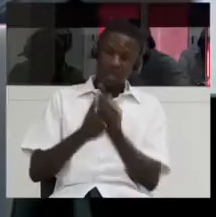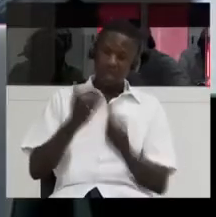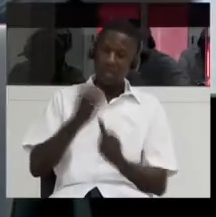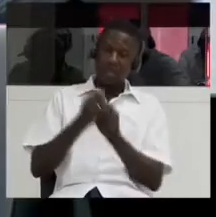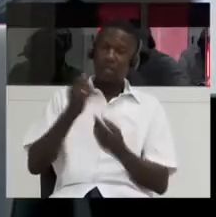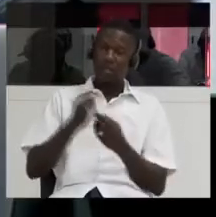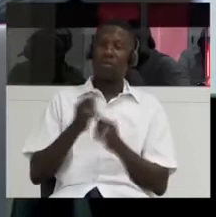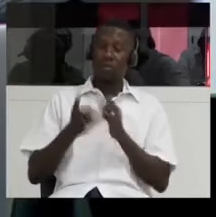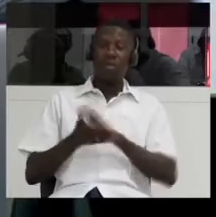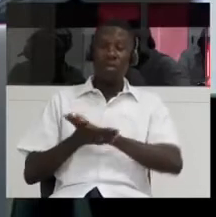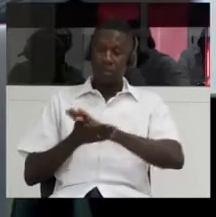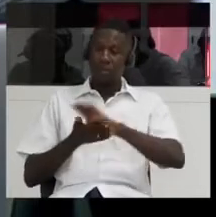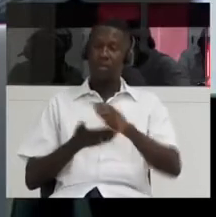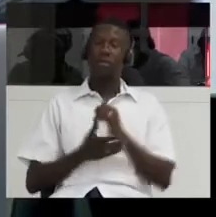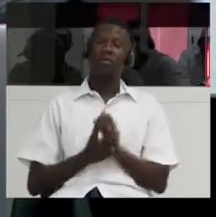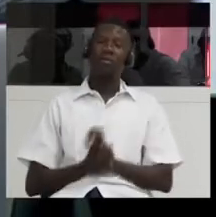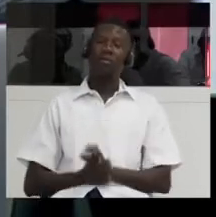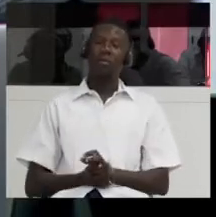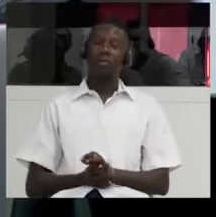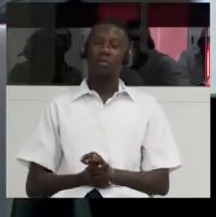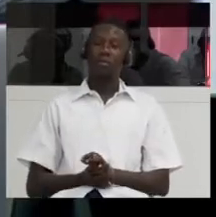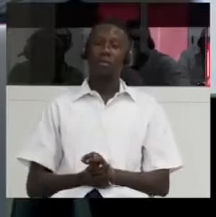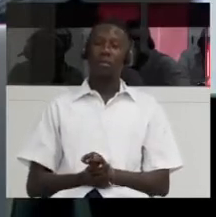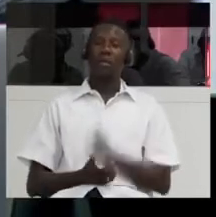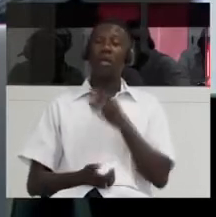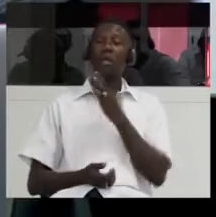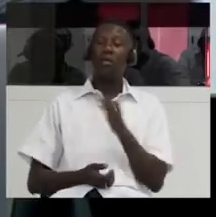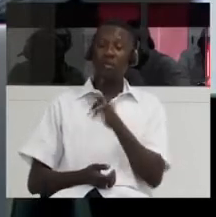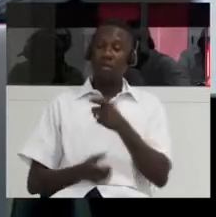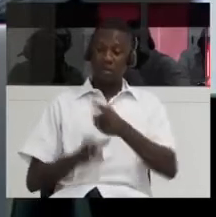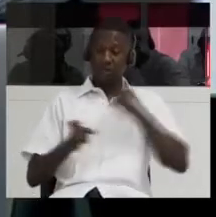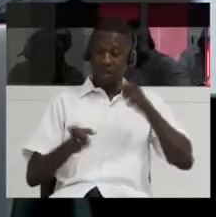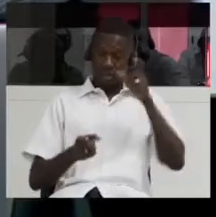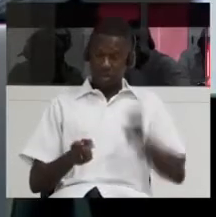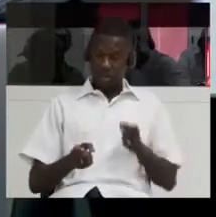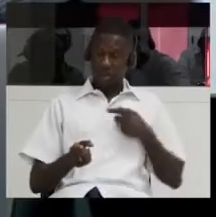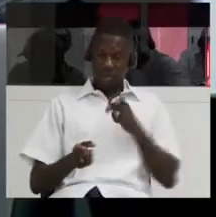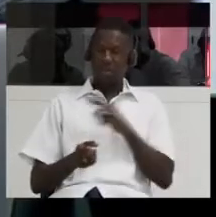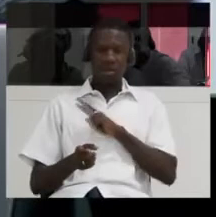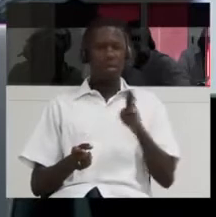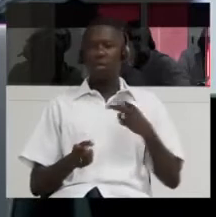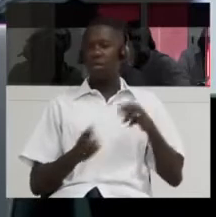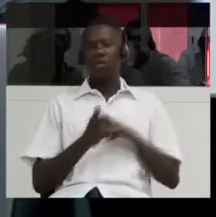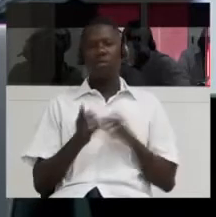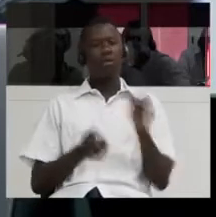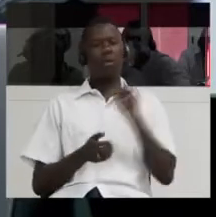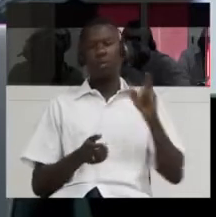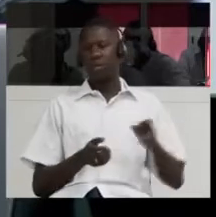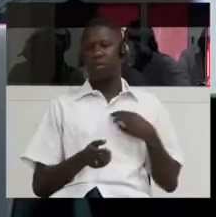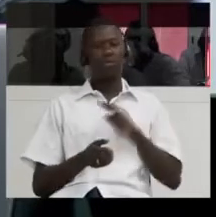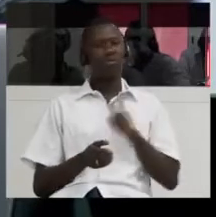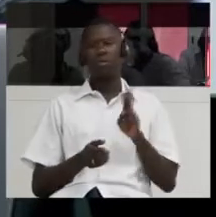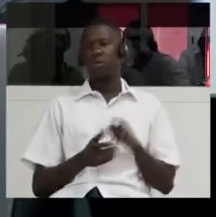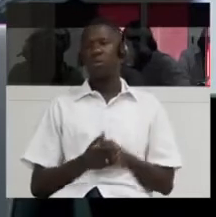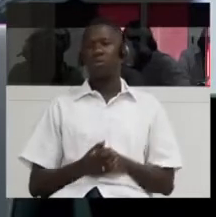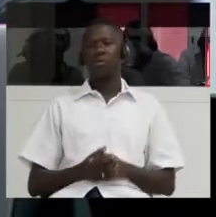that, the need for another person wouldn't be there. It's very minimal. Very minimal. And certainly